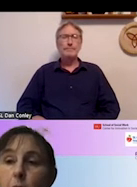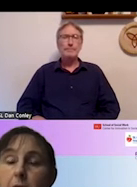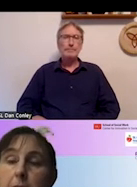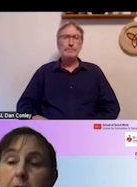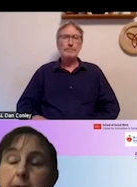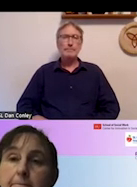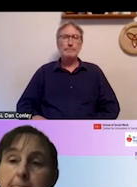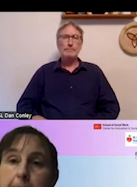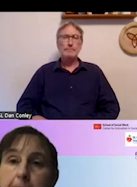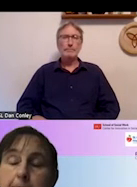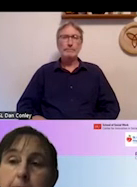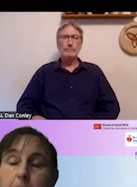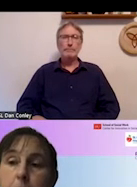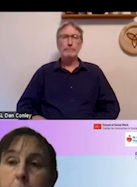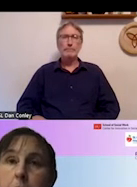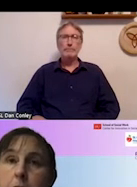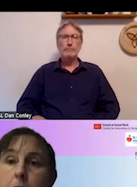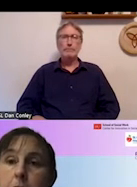Go ahead, please.